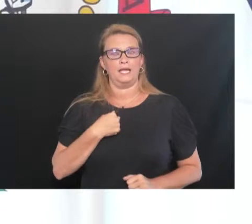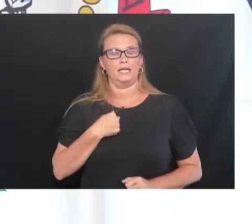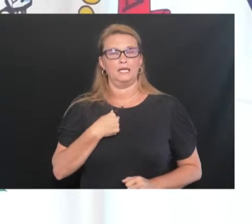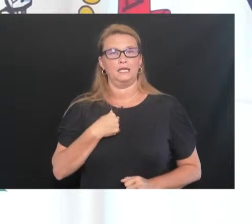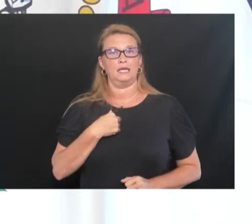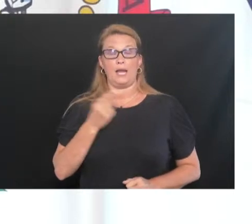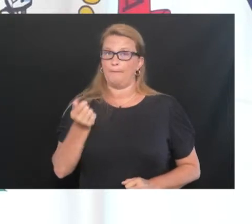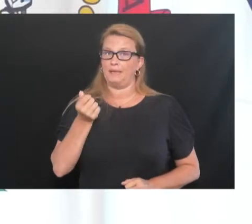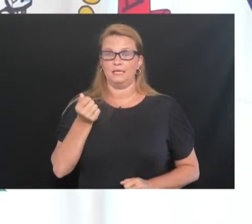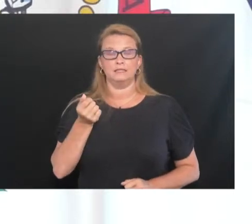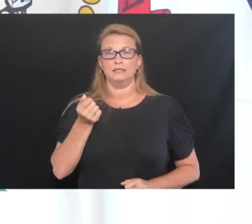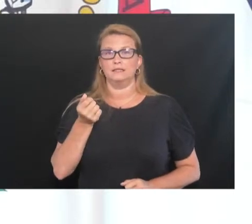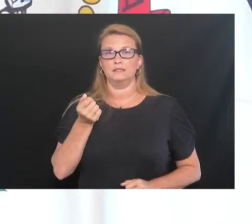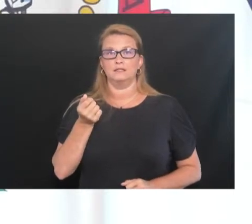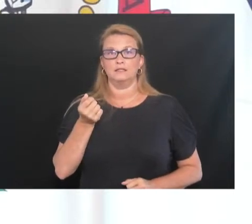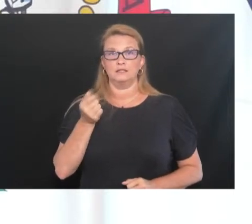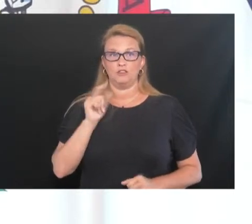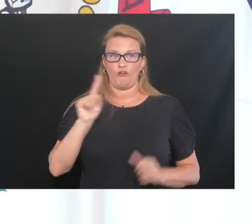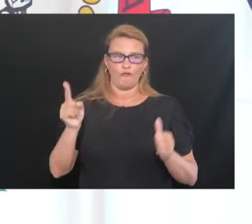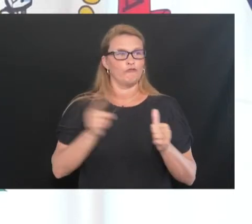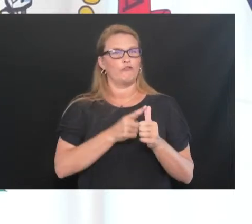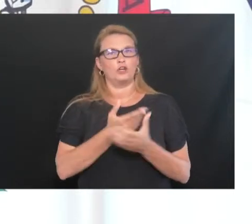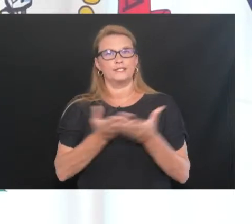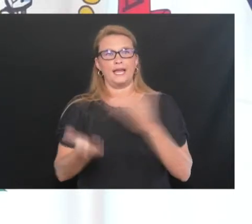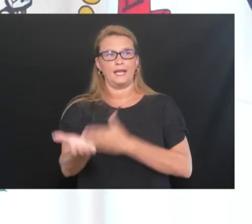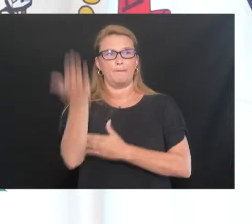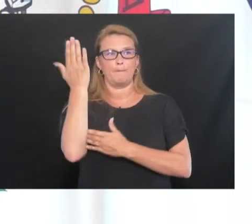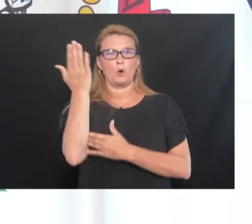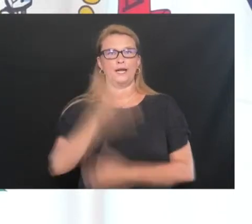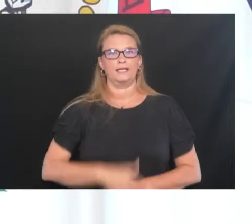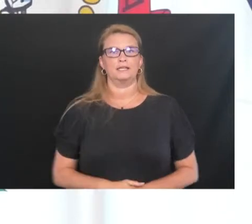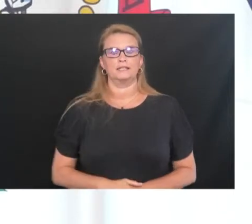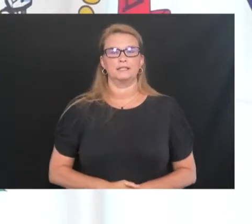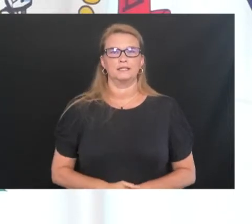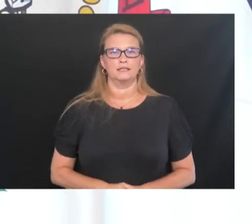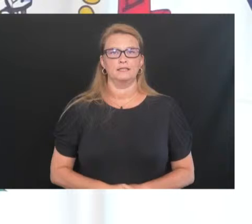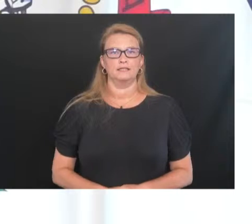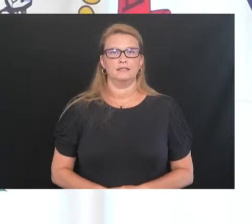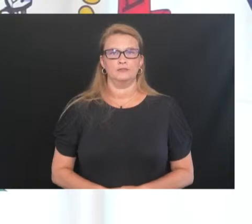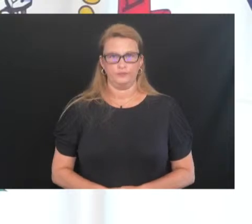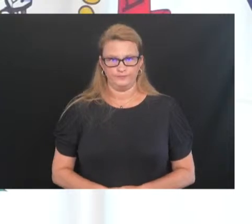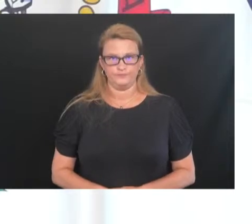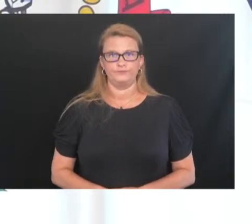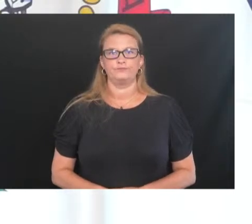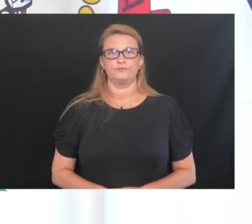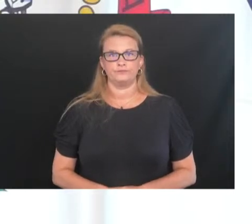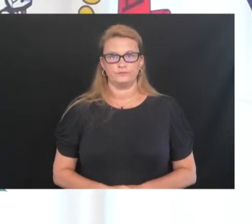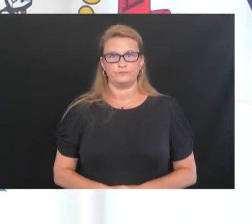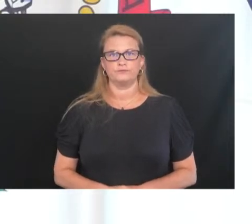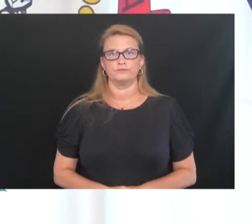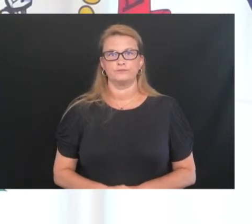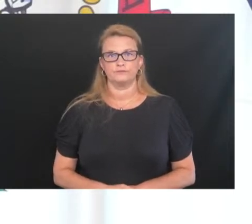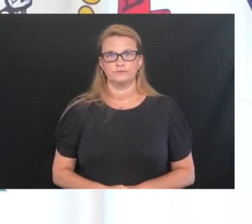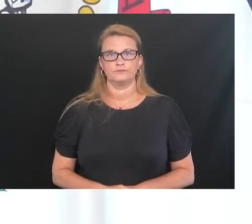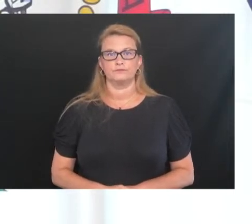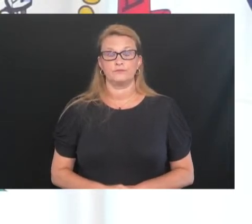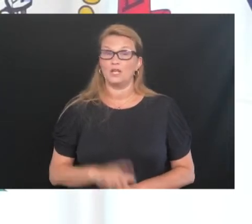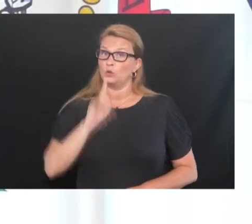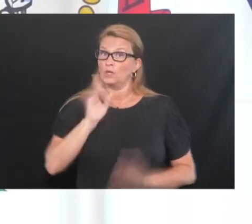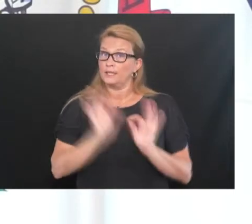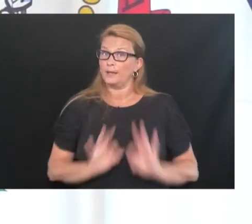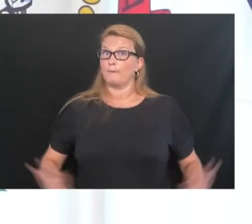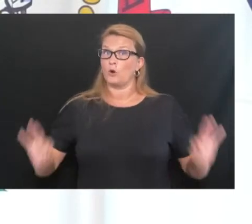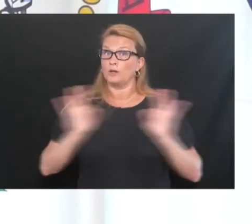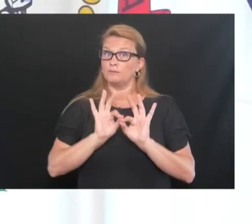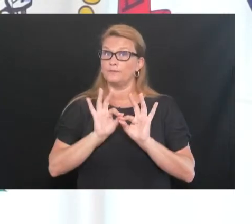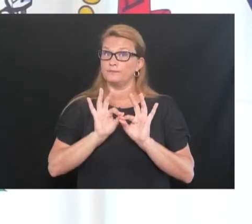immediately. And I said, we'll do it first thing in the morning. You know, there was real need. Look on their face.